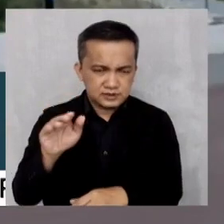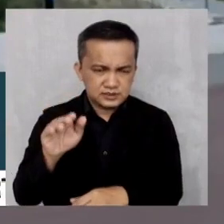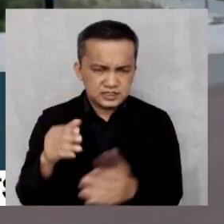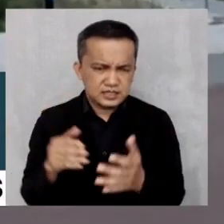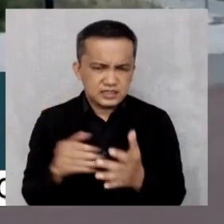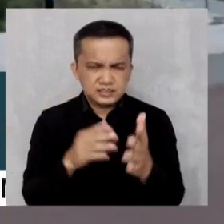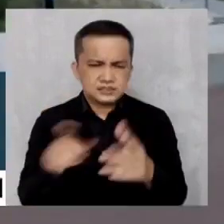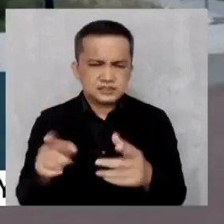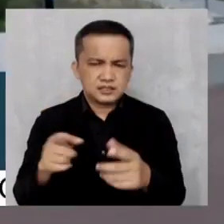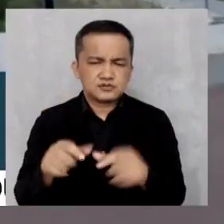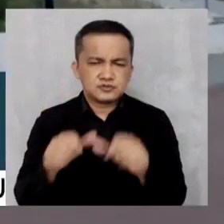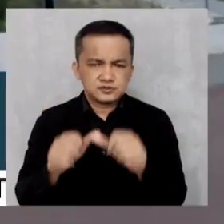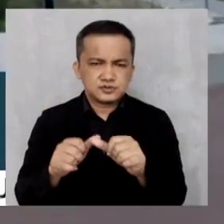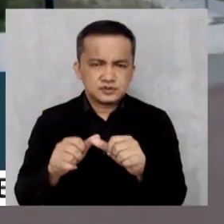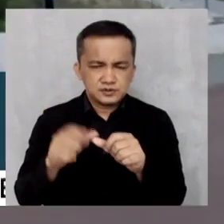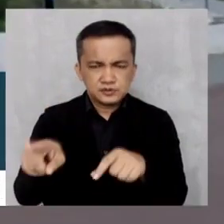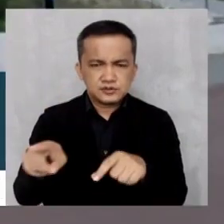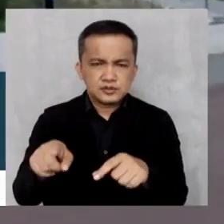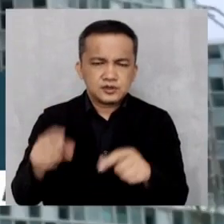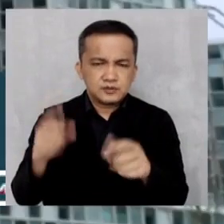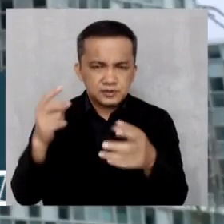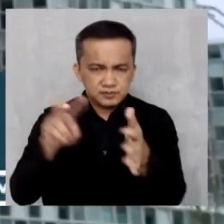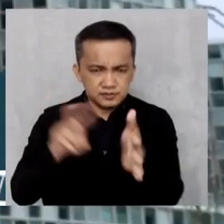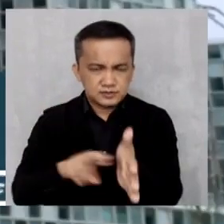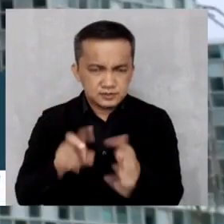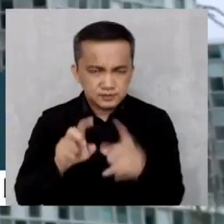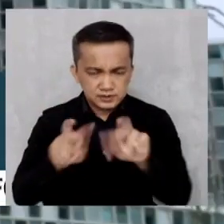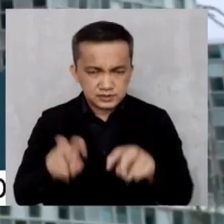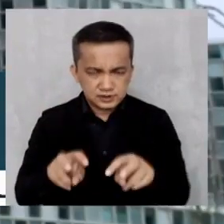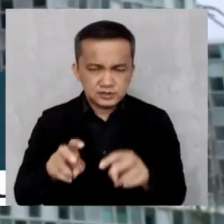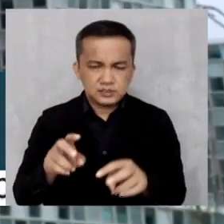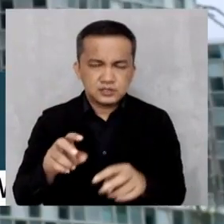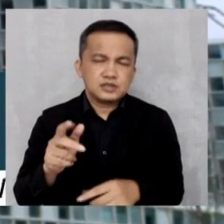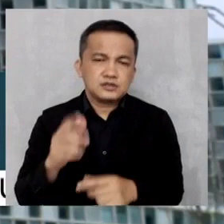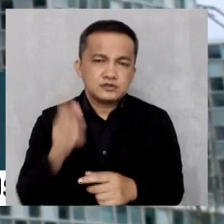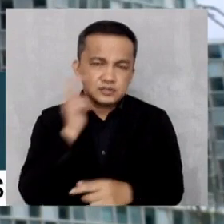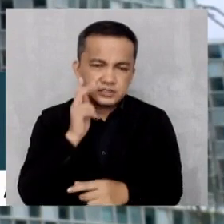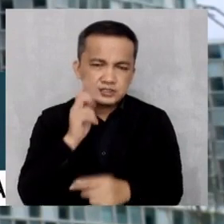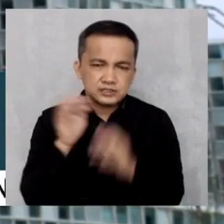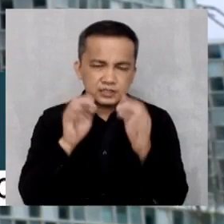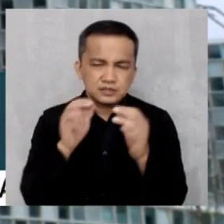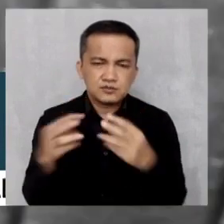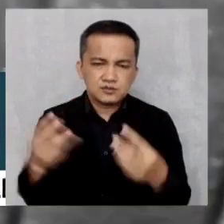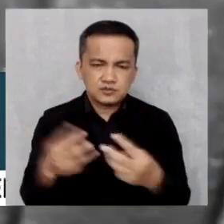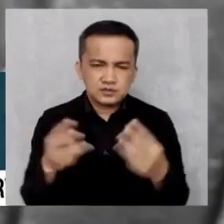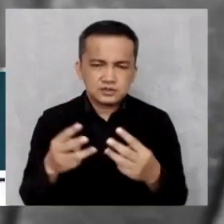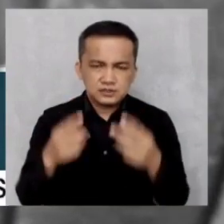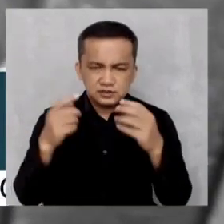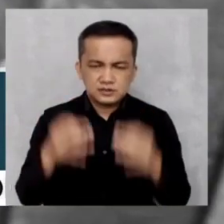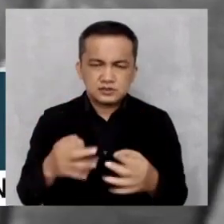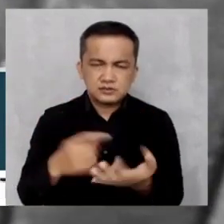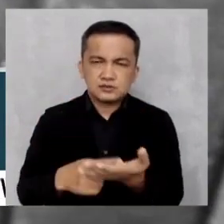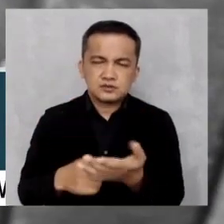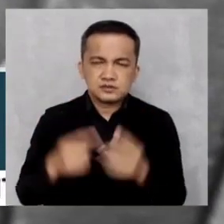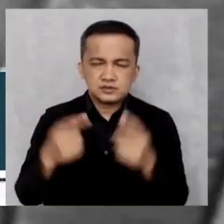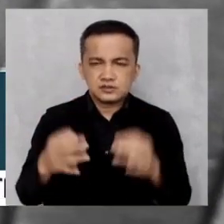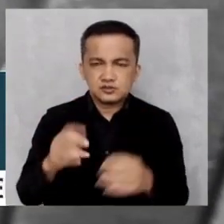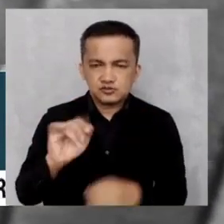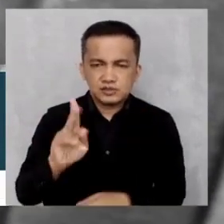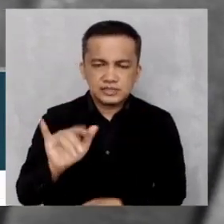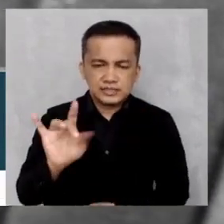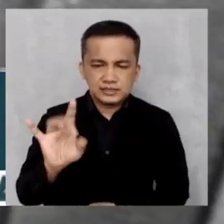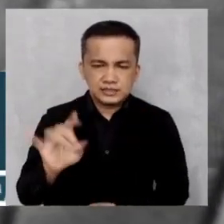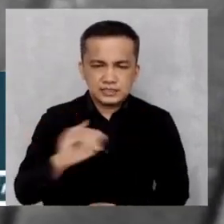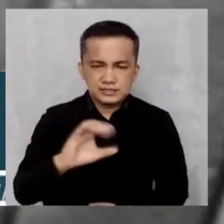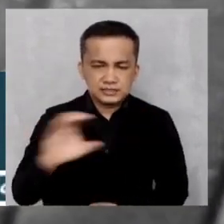its probe on the Duterte administration's drug war. The court will deliver its ruling on July 18. The ICC halted